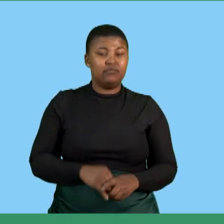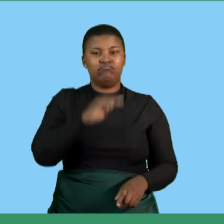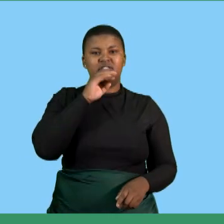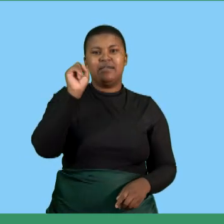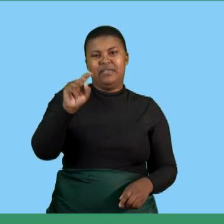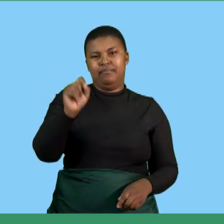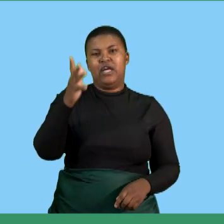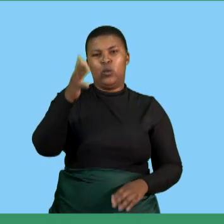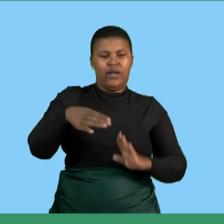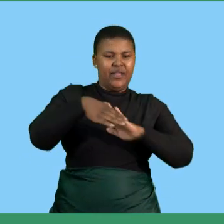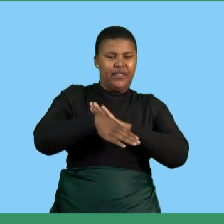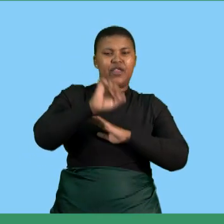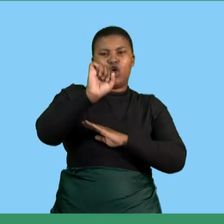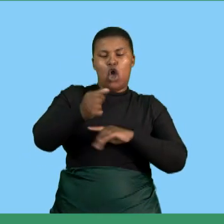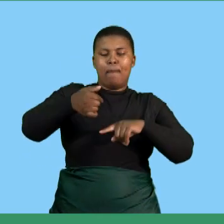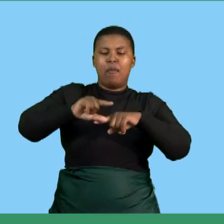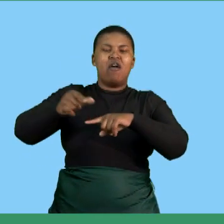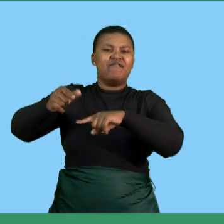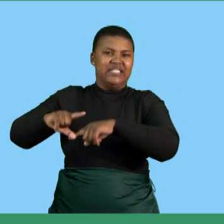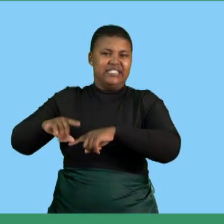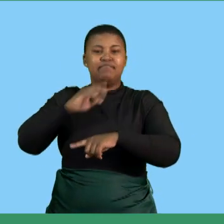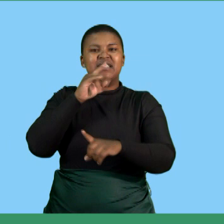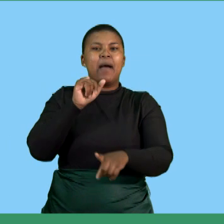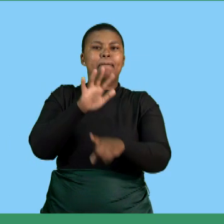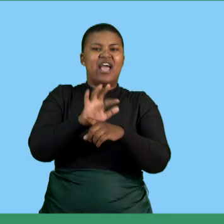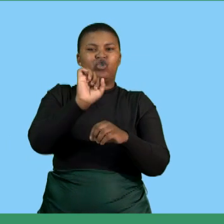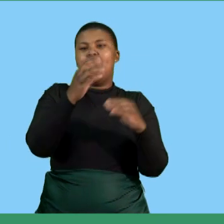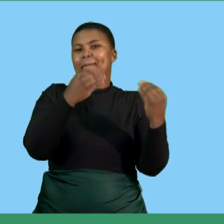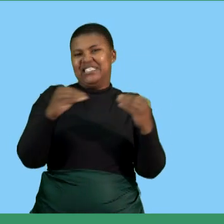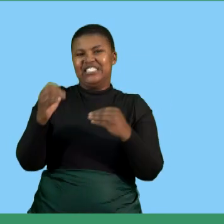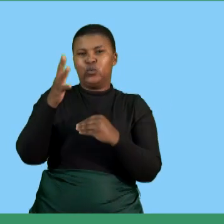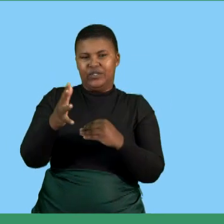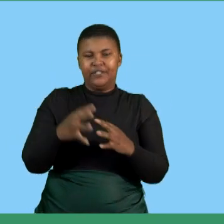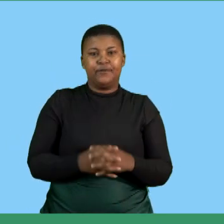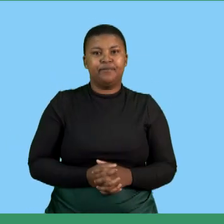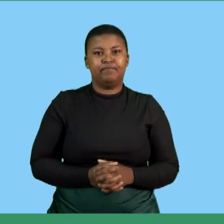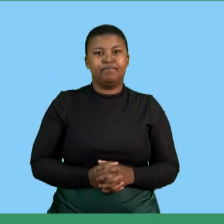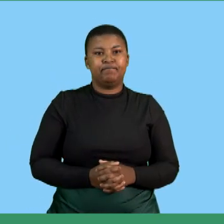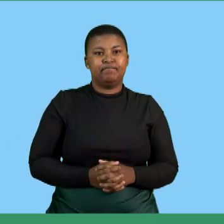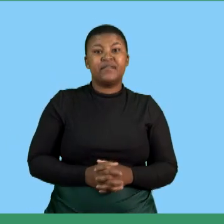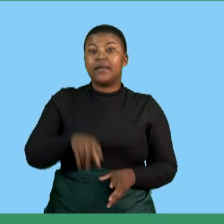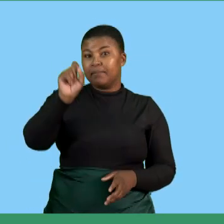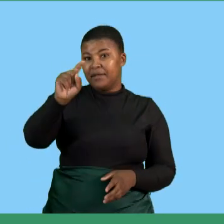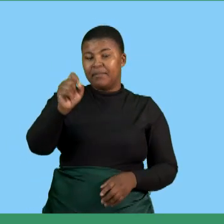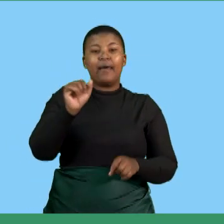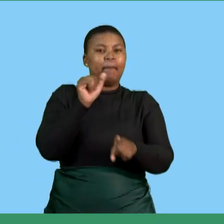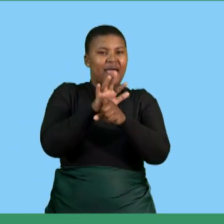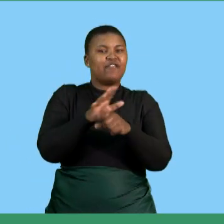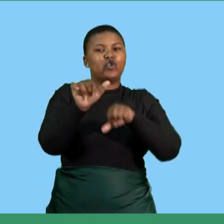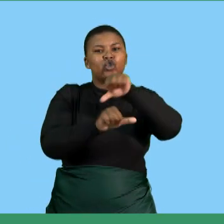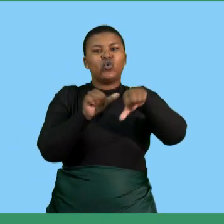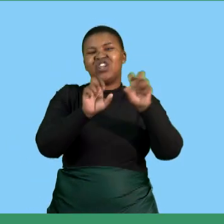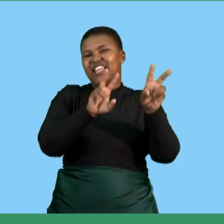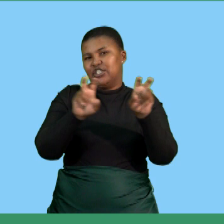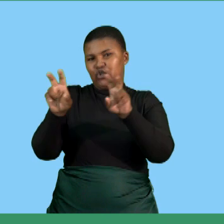And this then will decrease your profits. So this will impact the business profitability. So that's the impact then